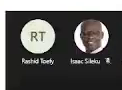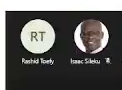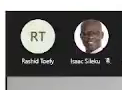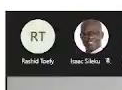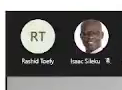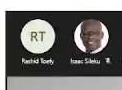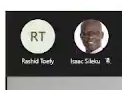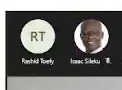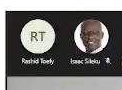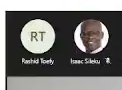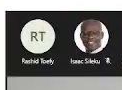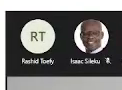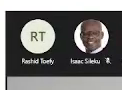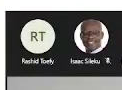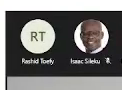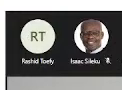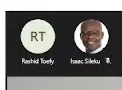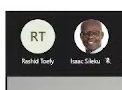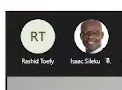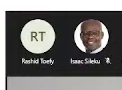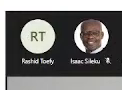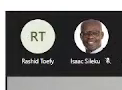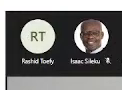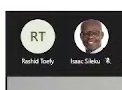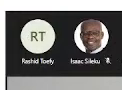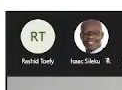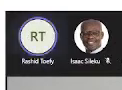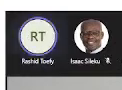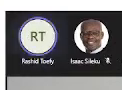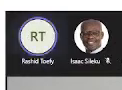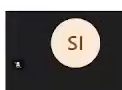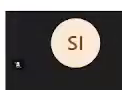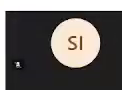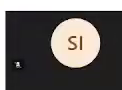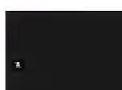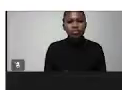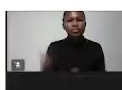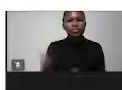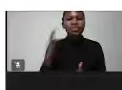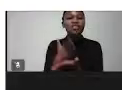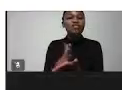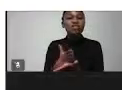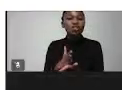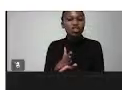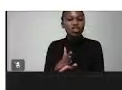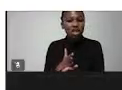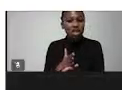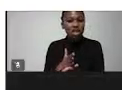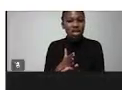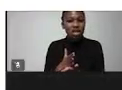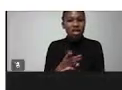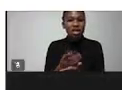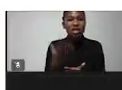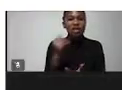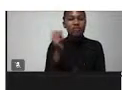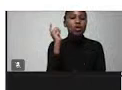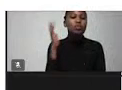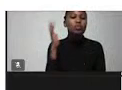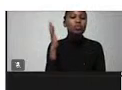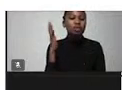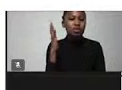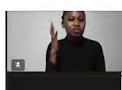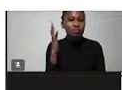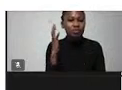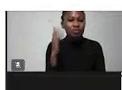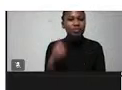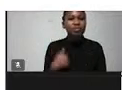me a second. I will reshare. So if you share the screen that has your presentation mode, there we go. So we